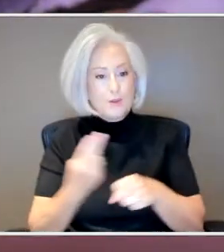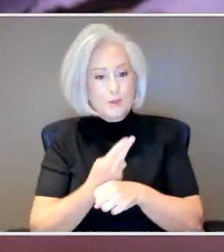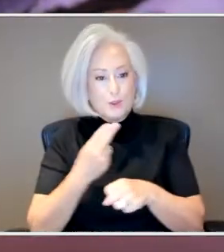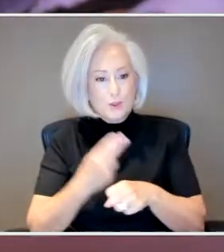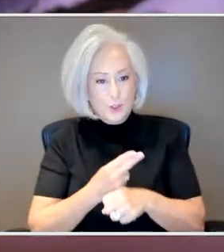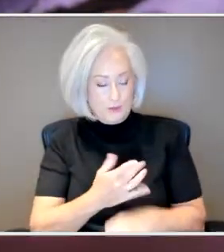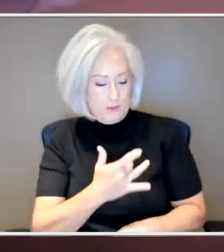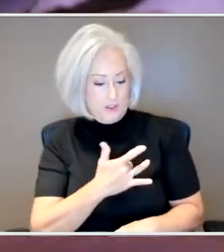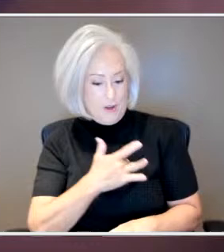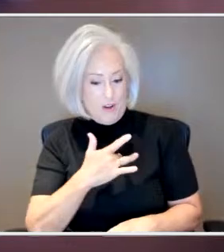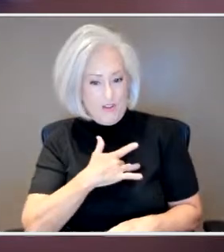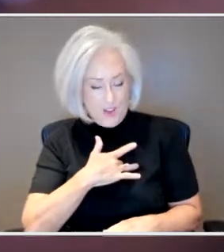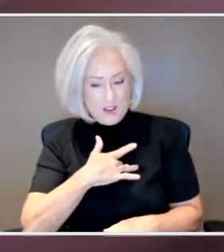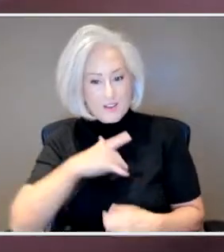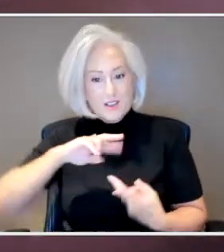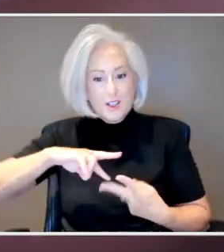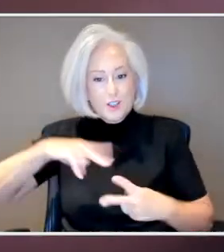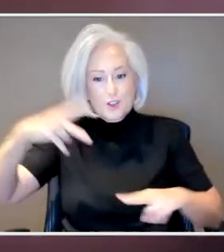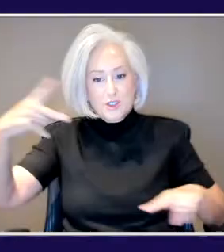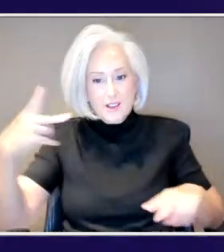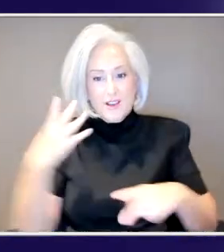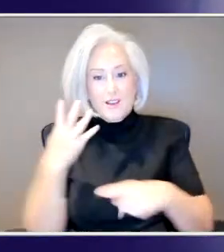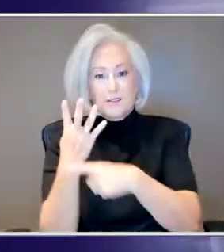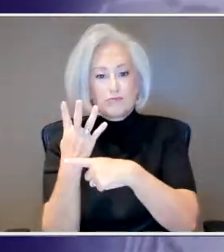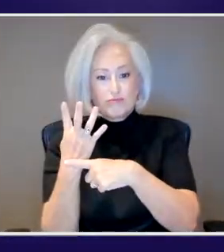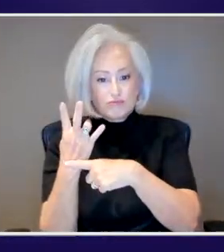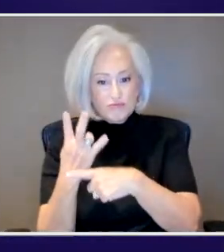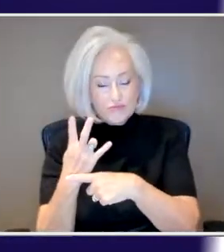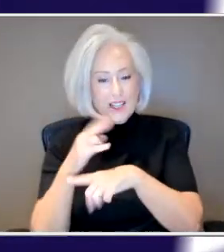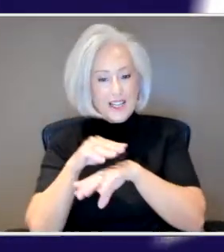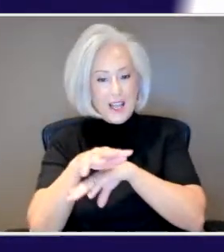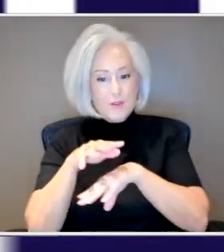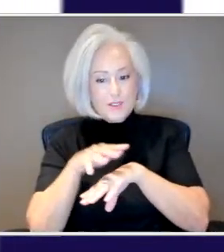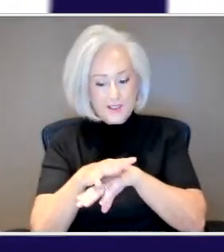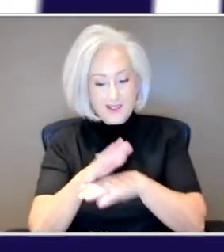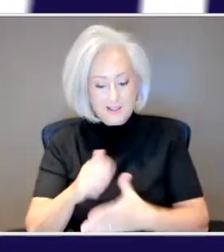and help manage your health right now.